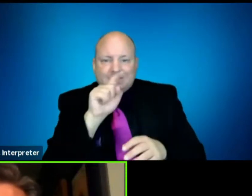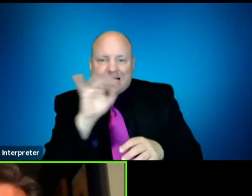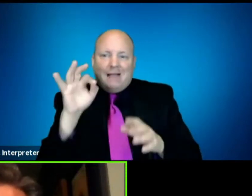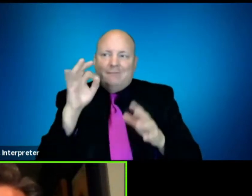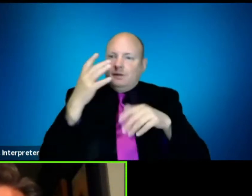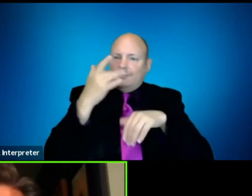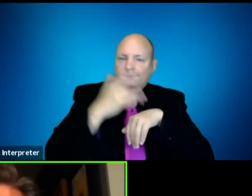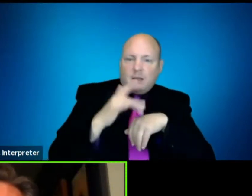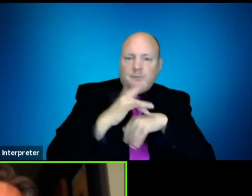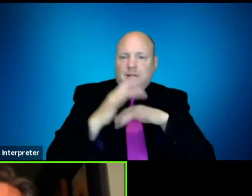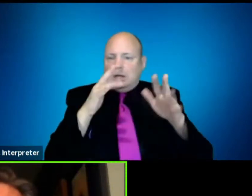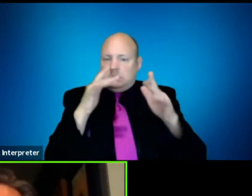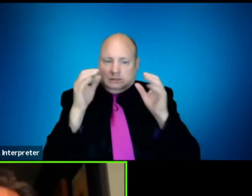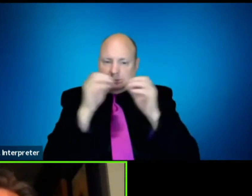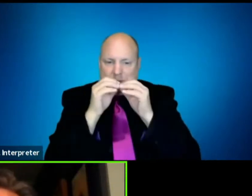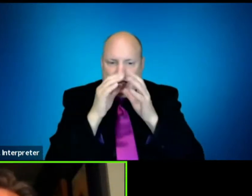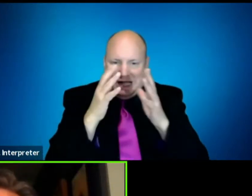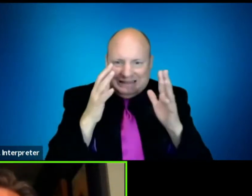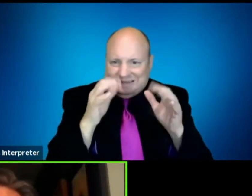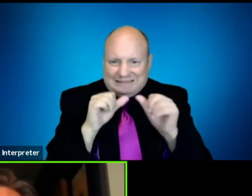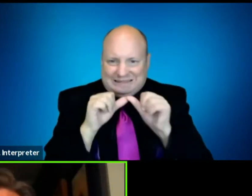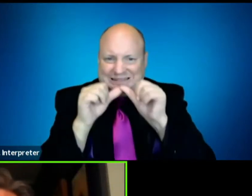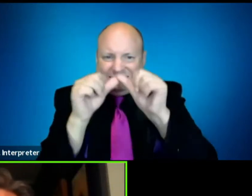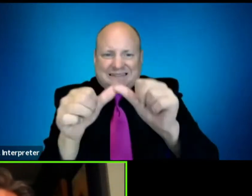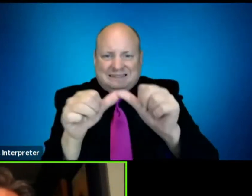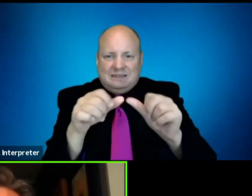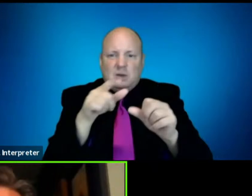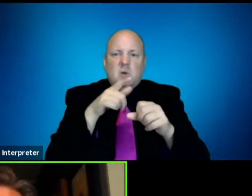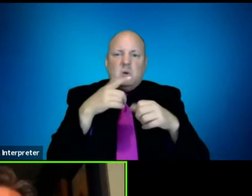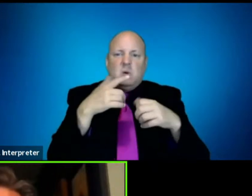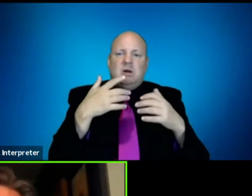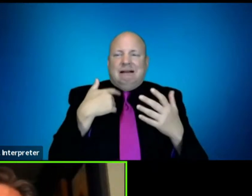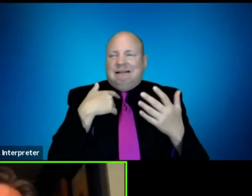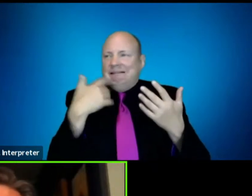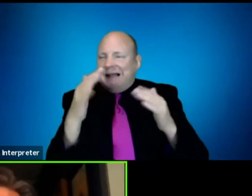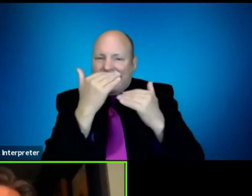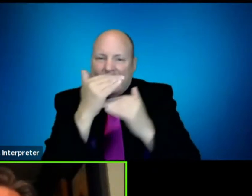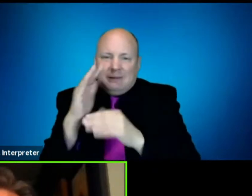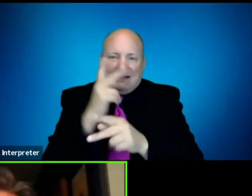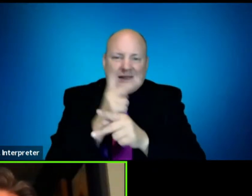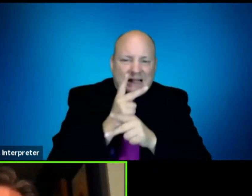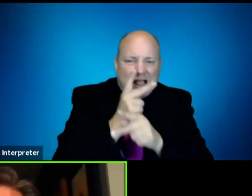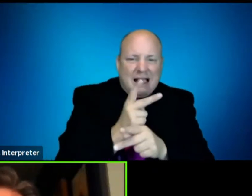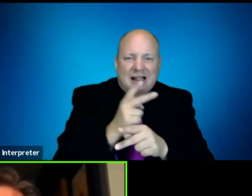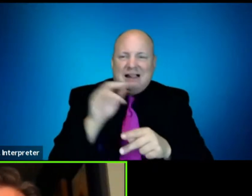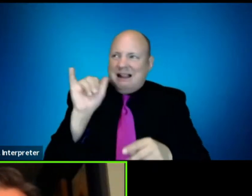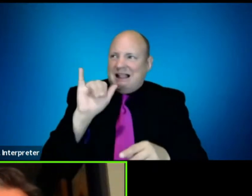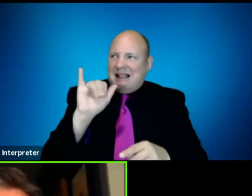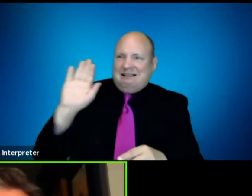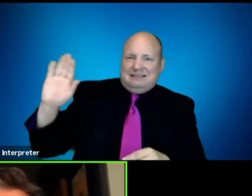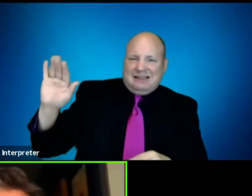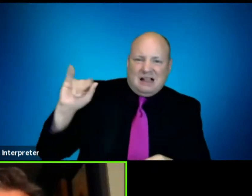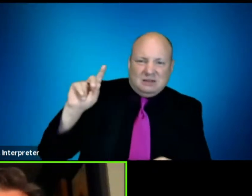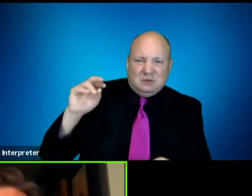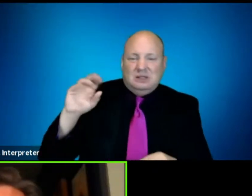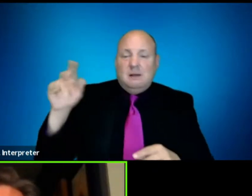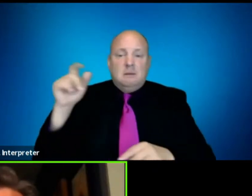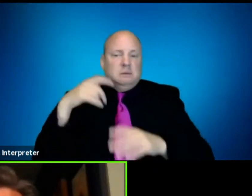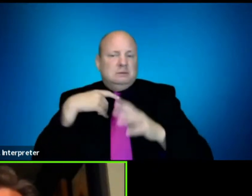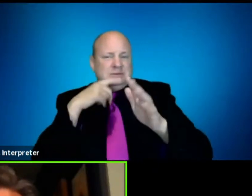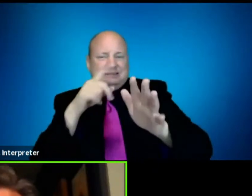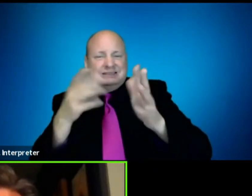neighbors in Idaho are doing. We don't want to be there. Vaccinations long-term are our best bet for keeping COVID cases